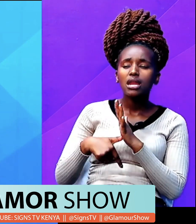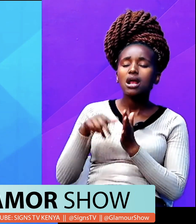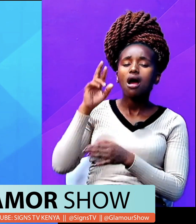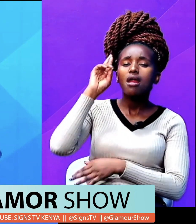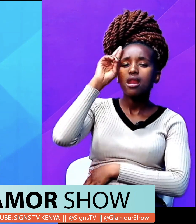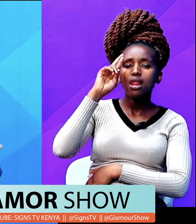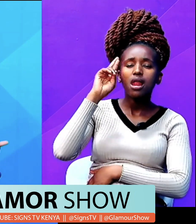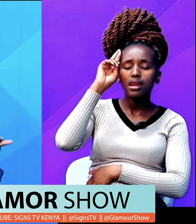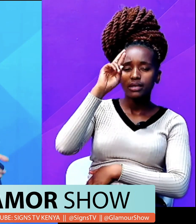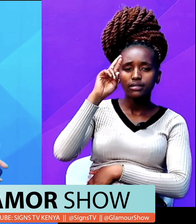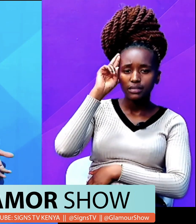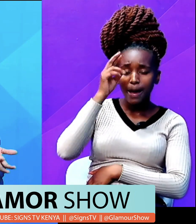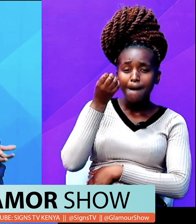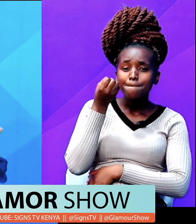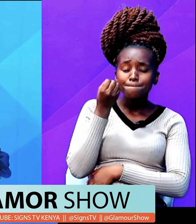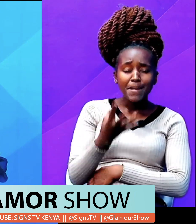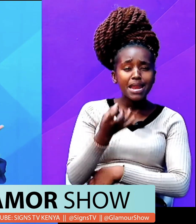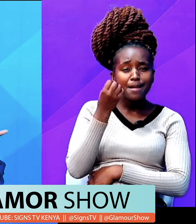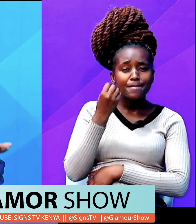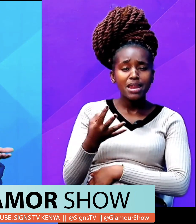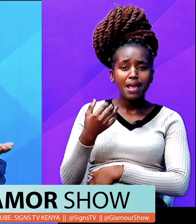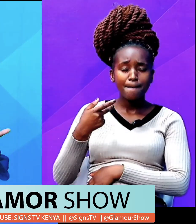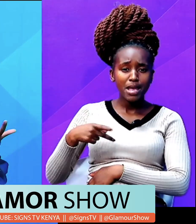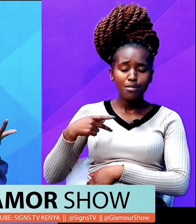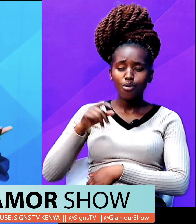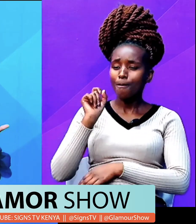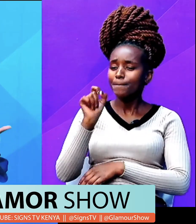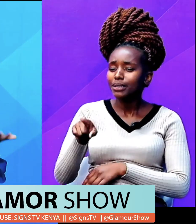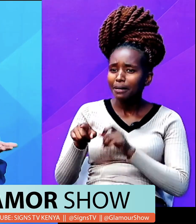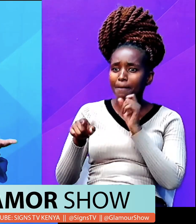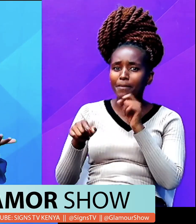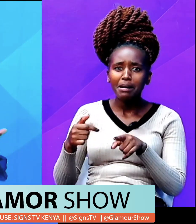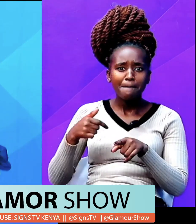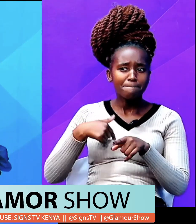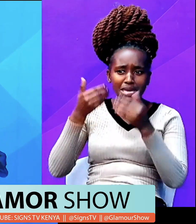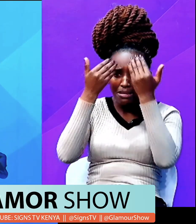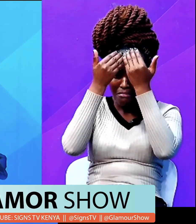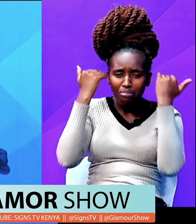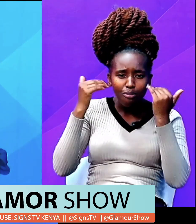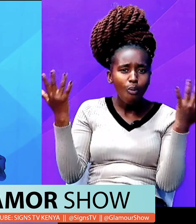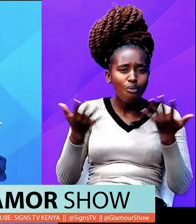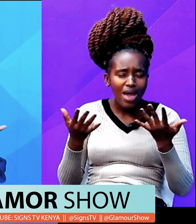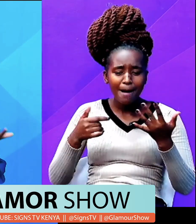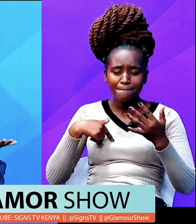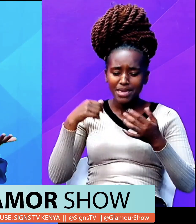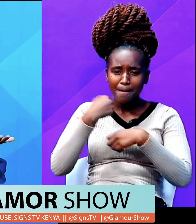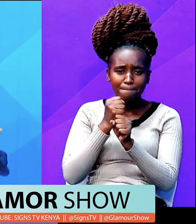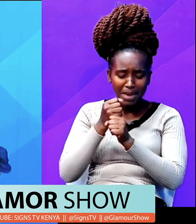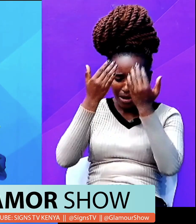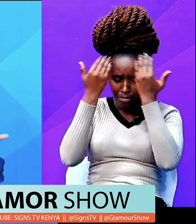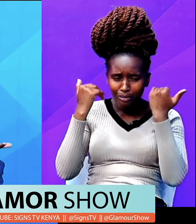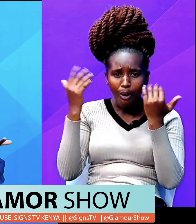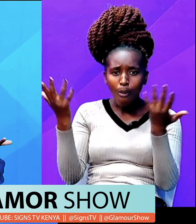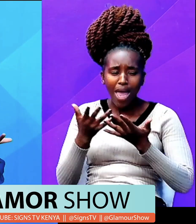clients, I'm getting a lot of inquiry about wigs. Where can I get my wig done? Where can I,